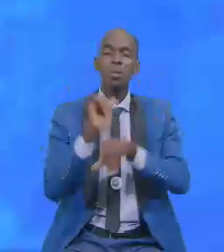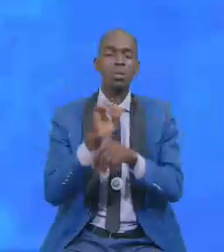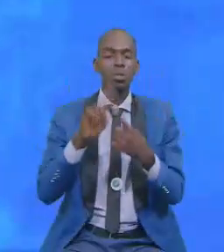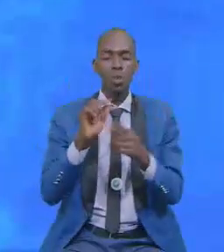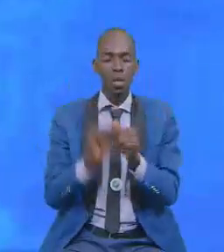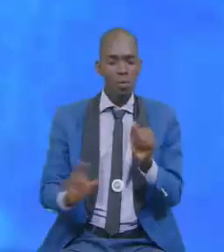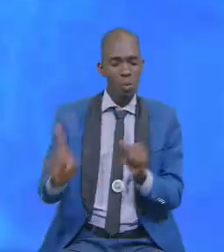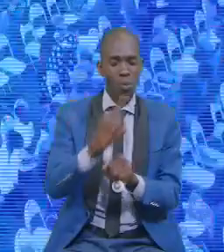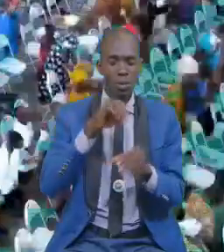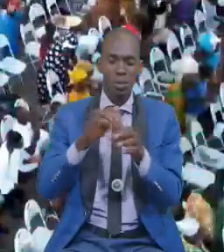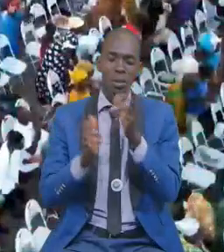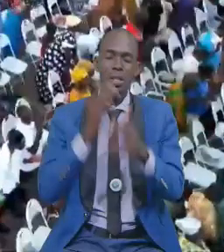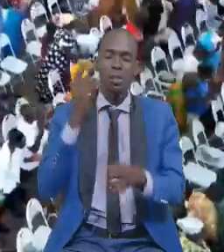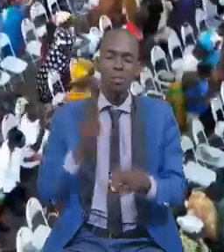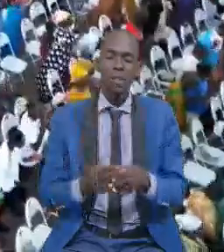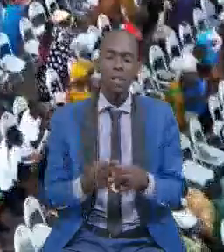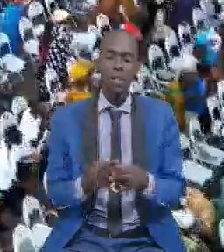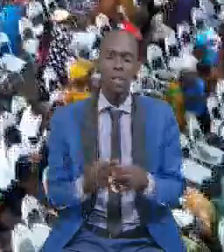in Jesus' name.